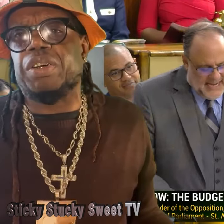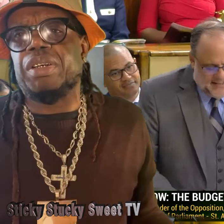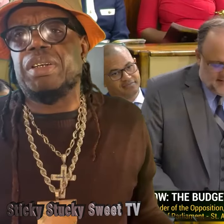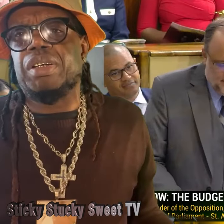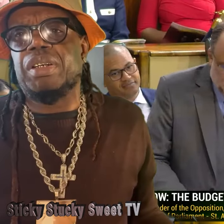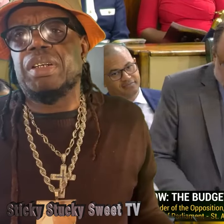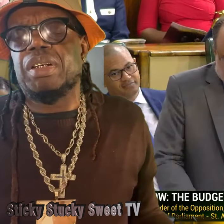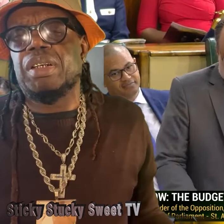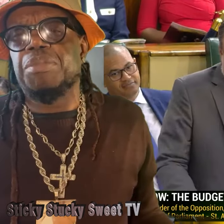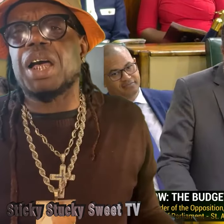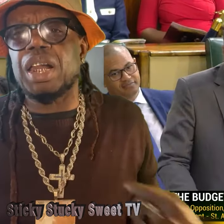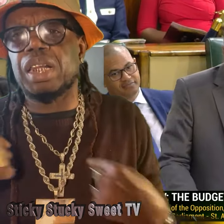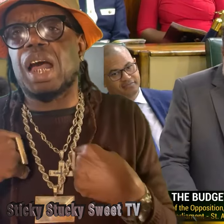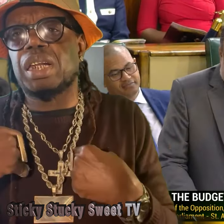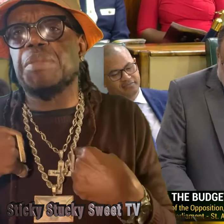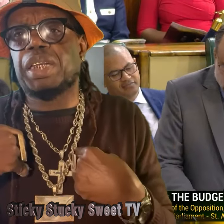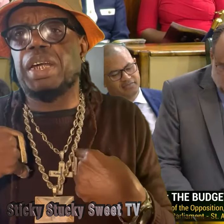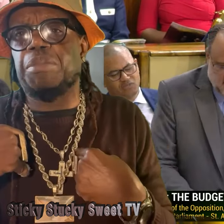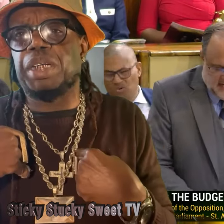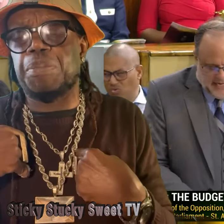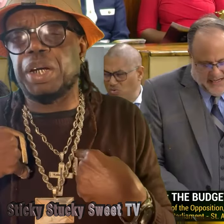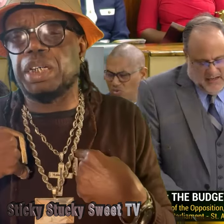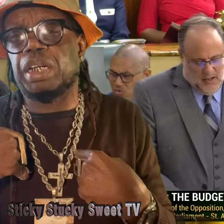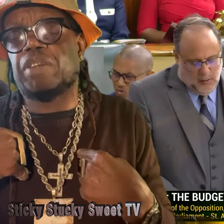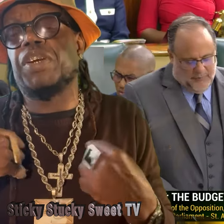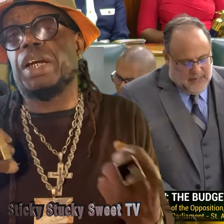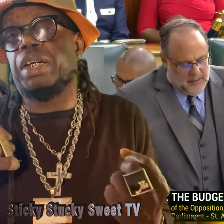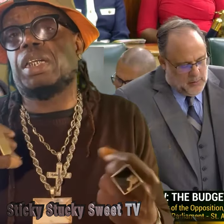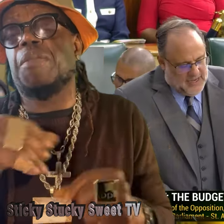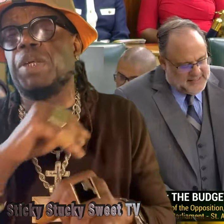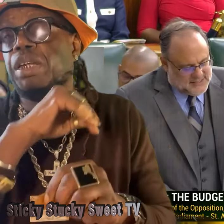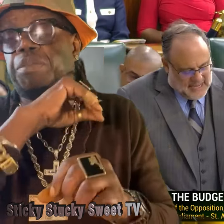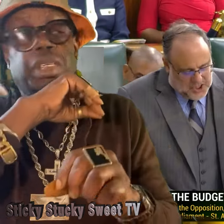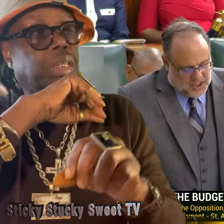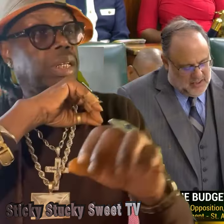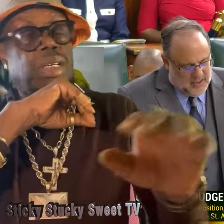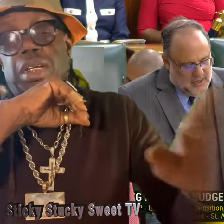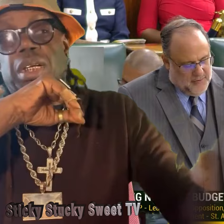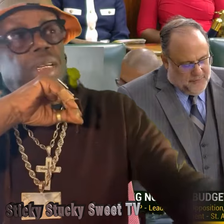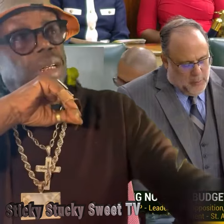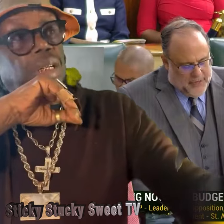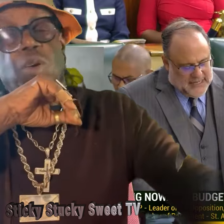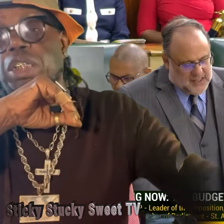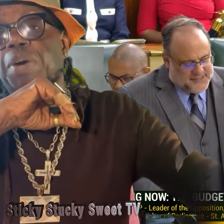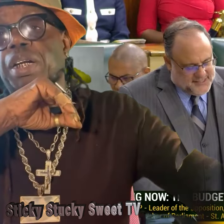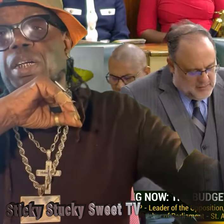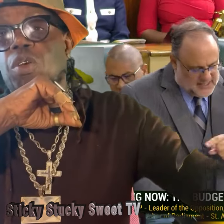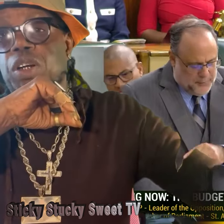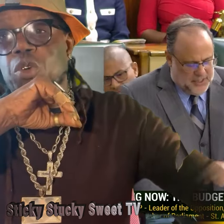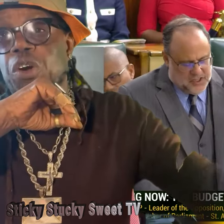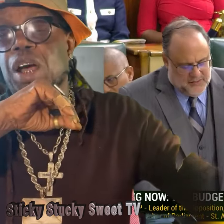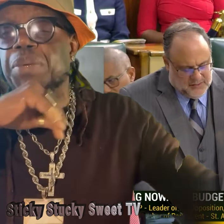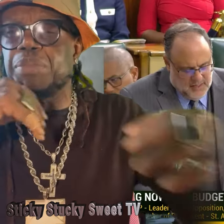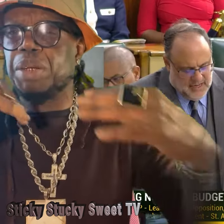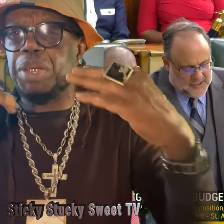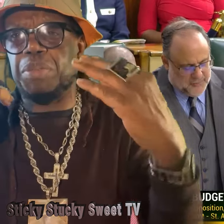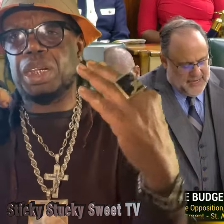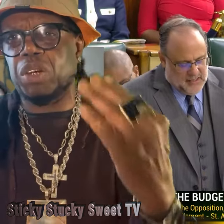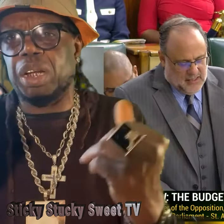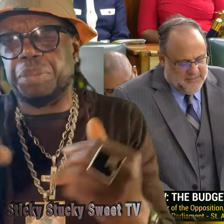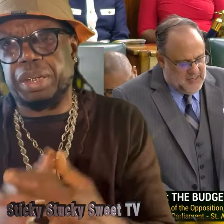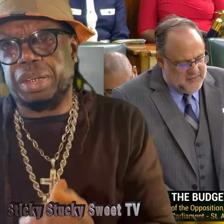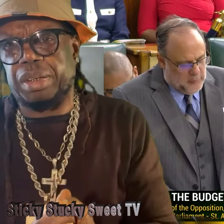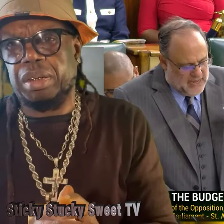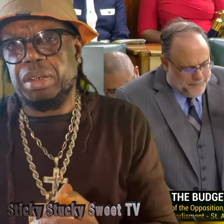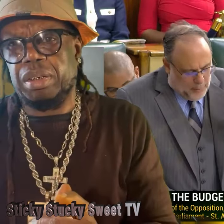solution, you know? Because as I'm saying, me's a politics fanatic, and me watch politics all over the world, and me